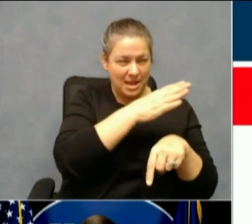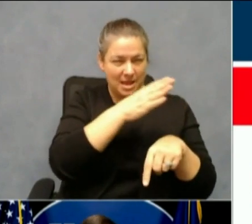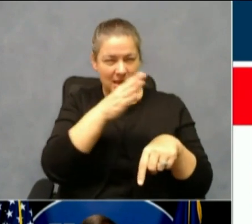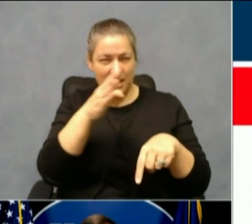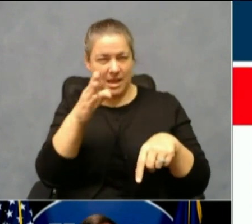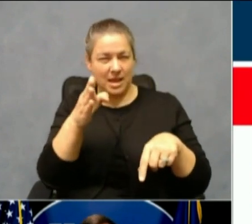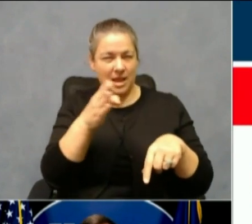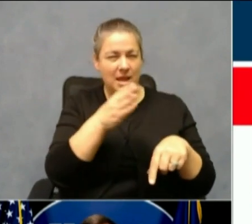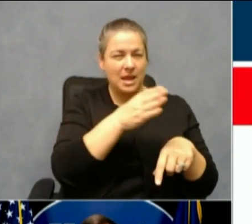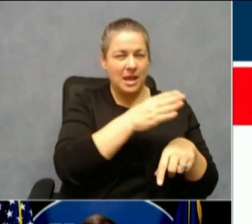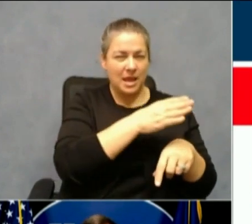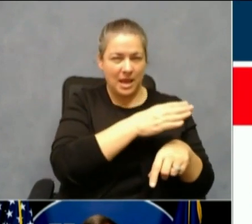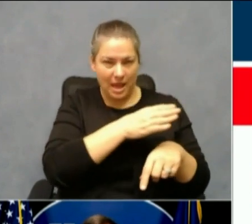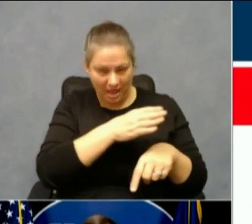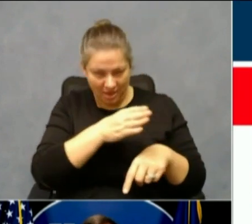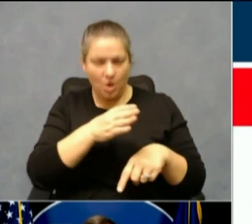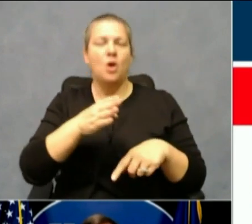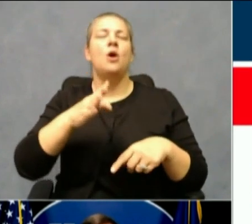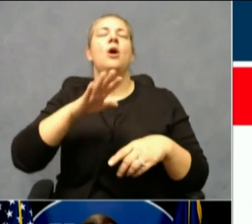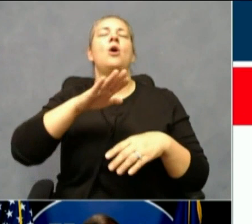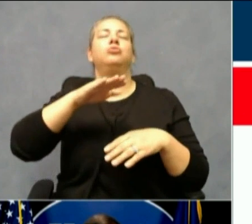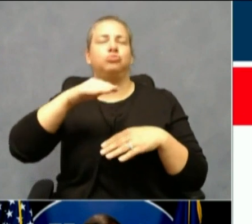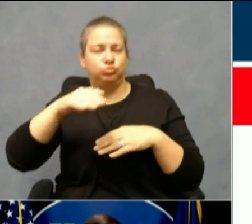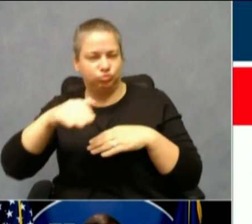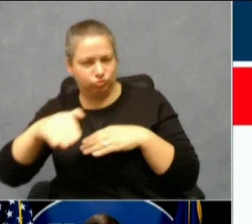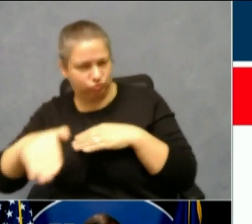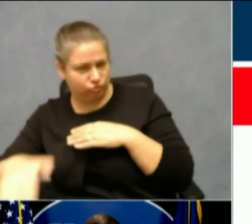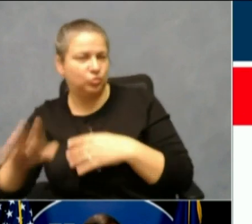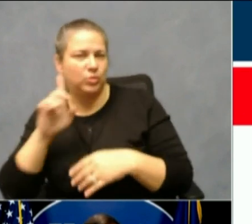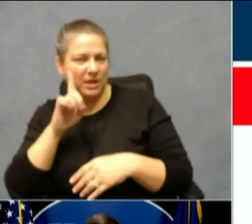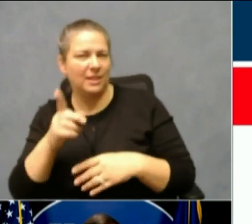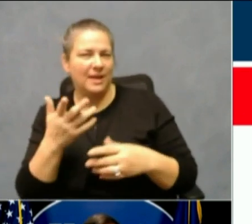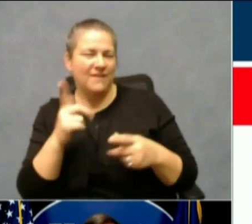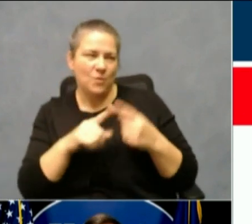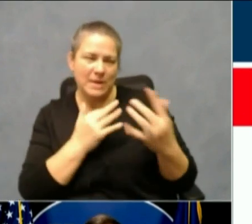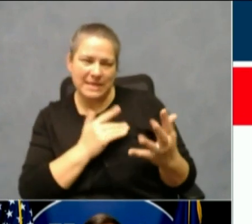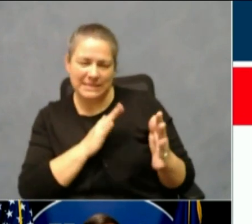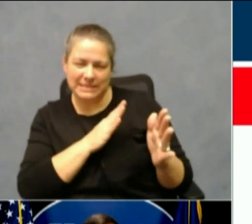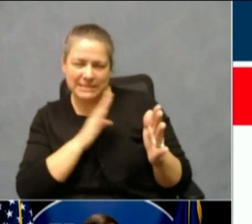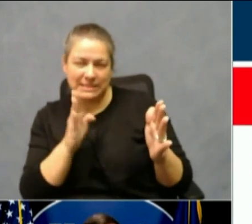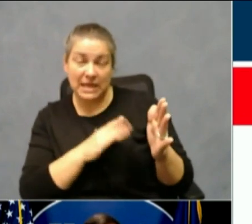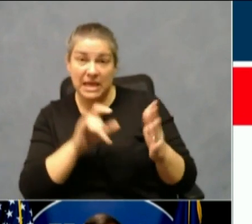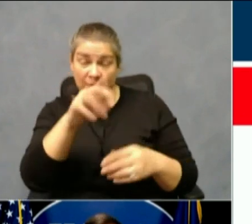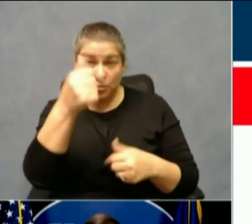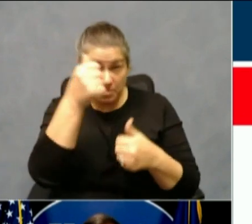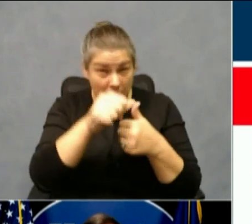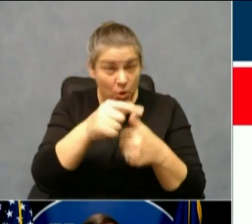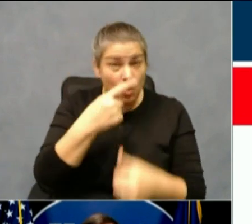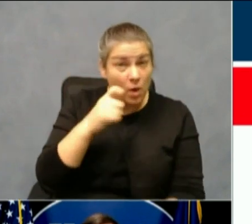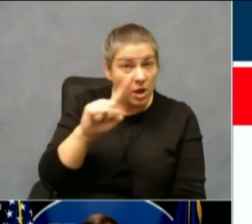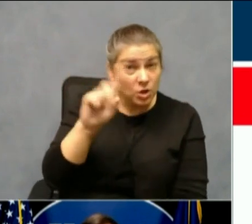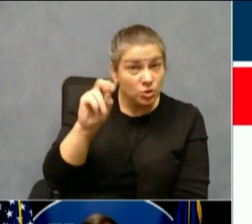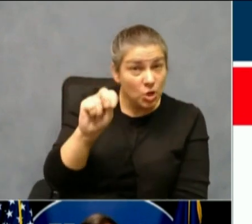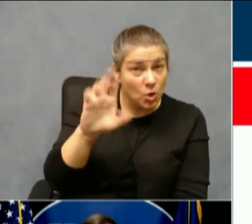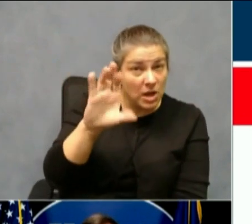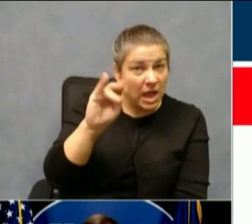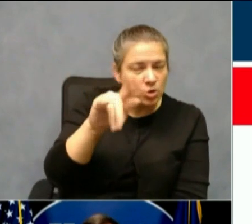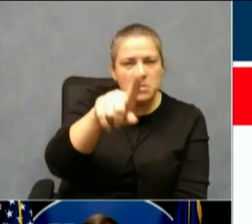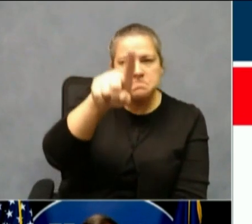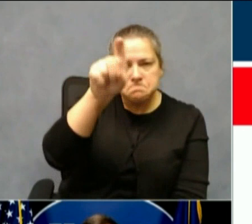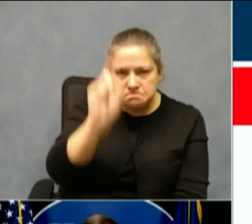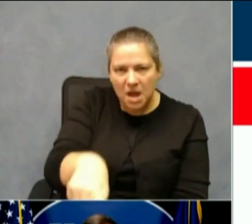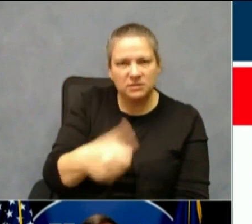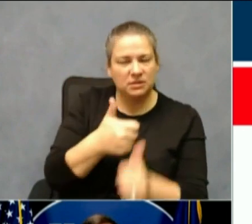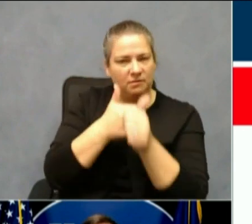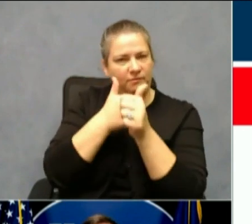things around. So remember, if you are in one of those red zone counties, you have got to be following these